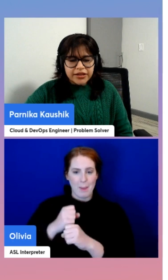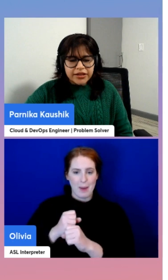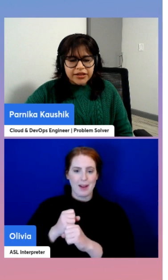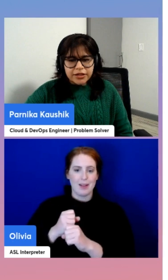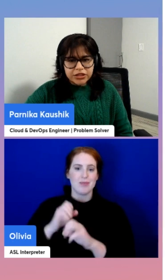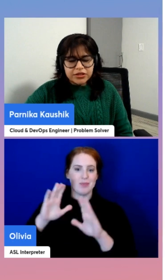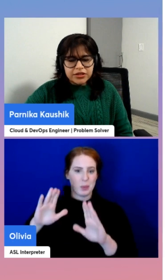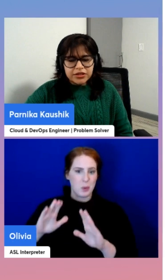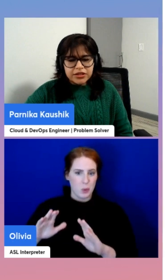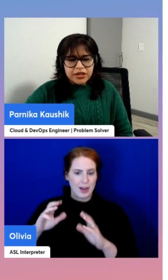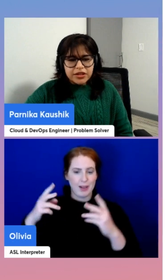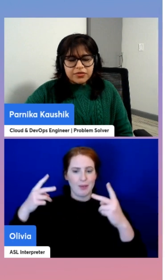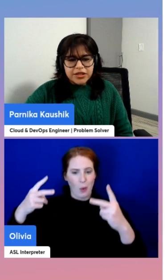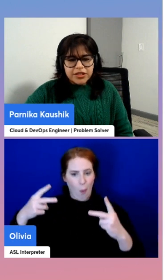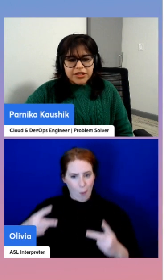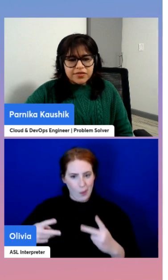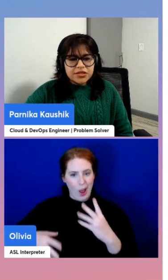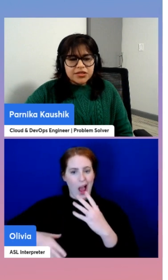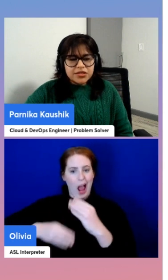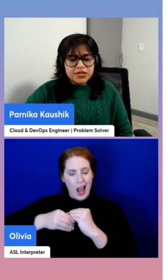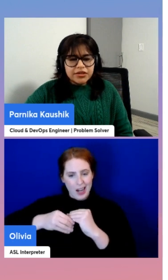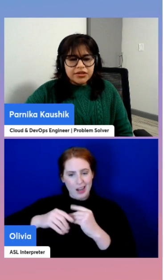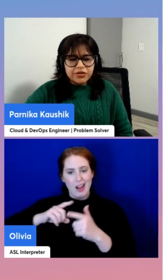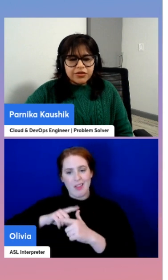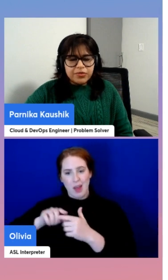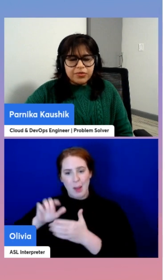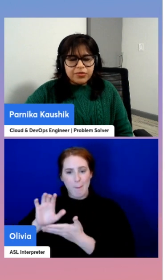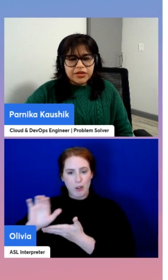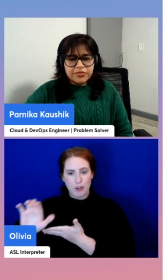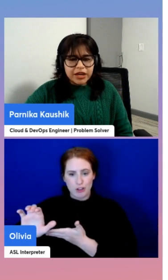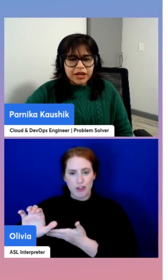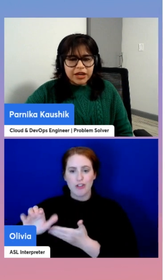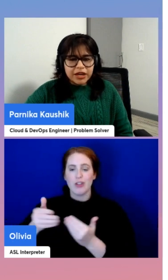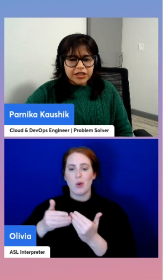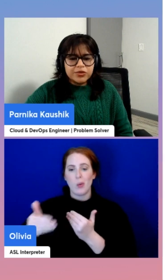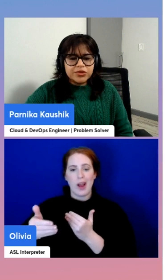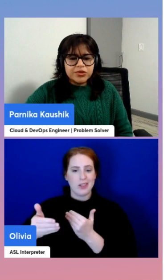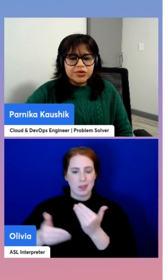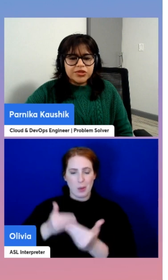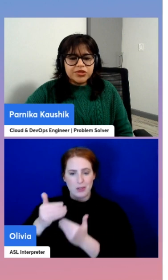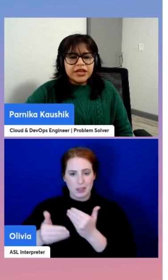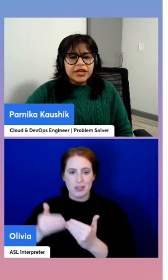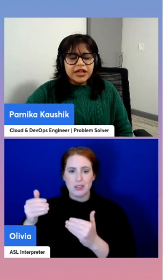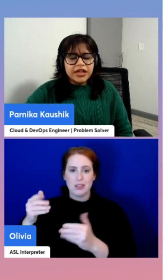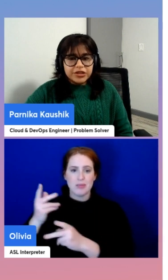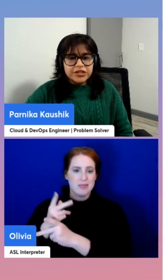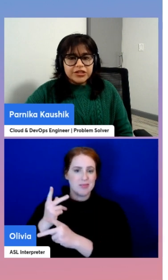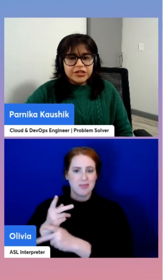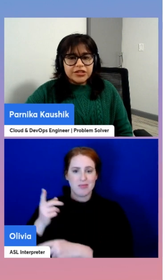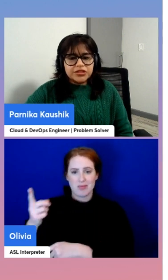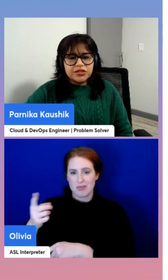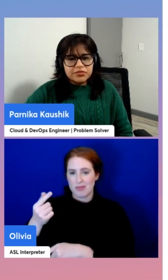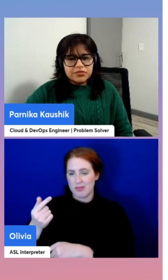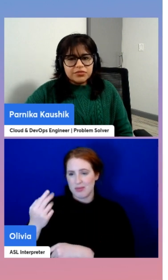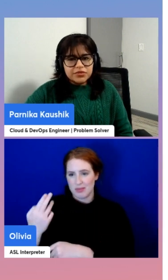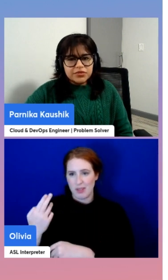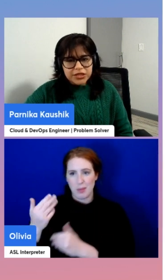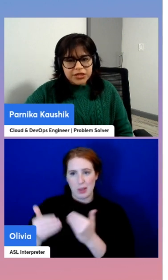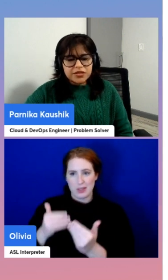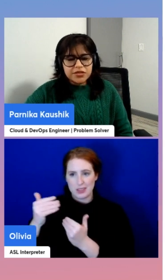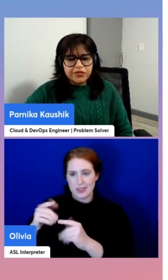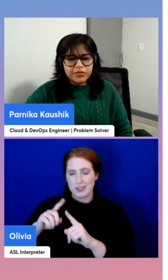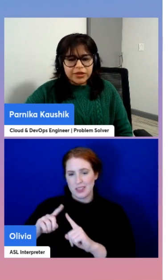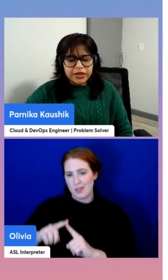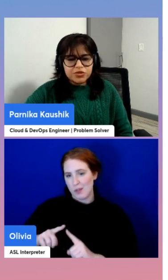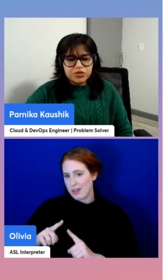it, and push it. The rest of the process is taken care of by GitHub Actions workflows and different integration, some